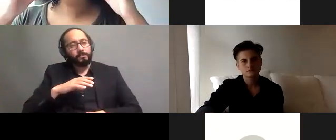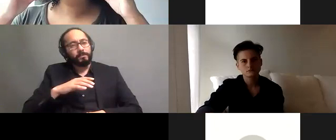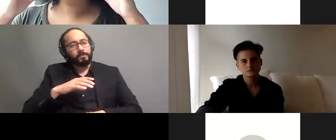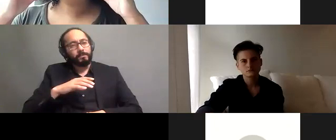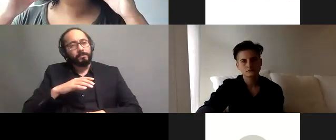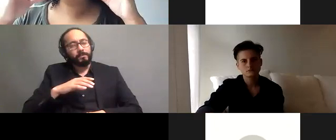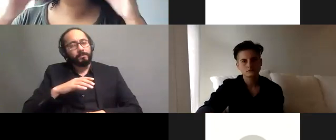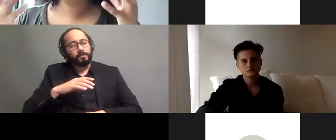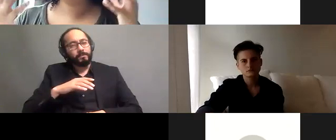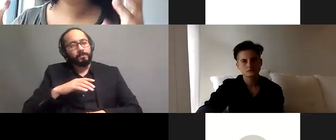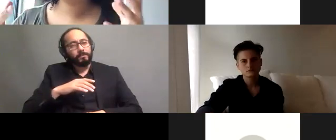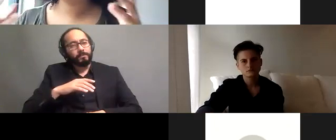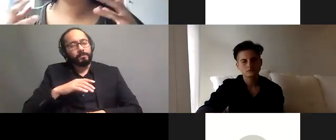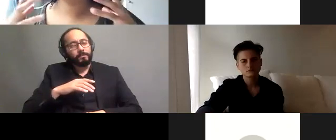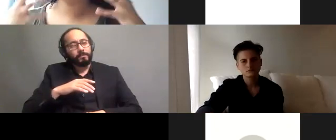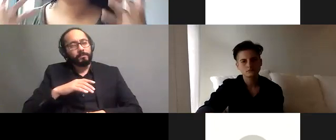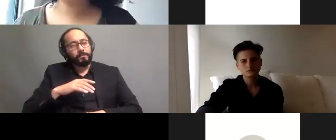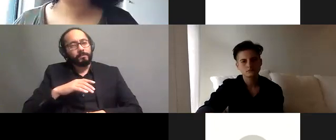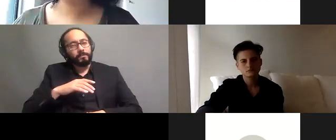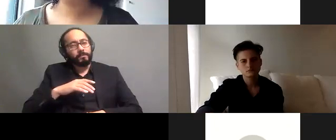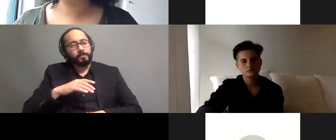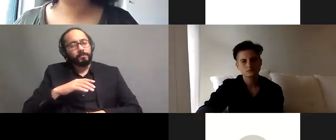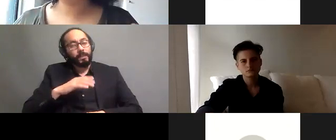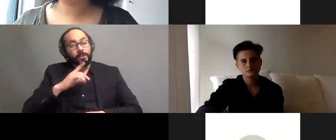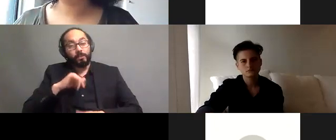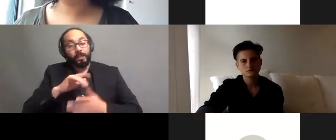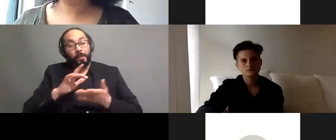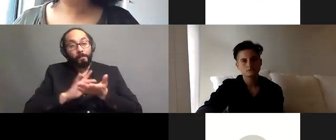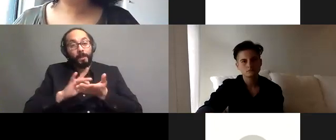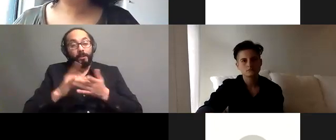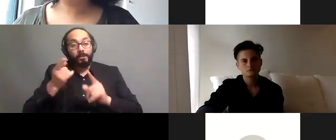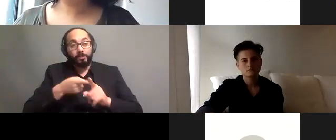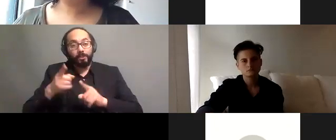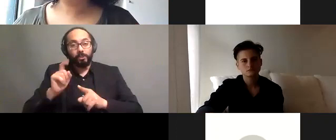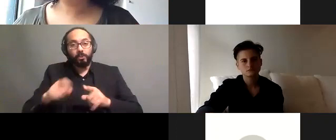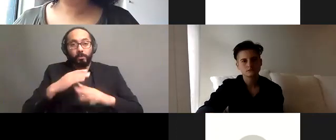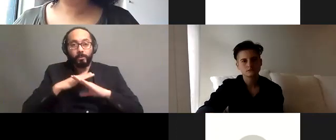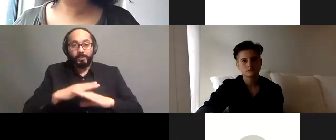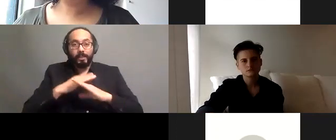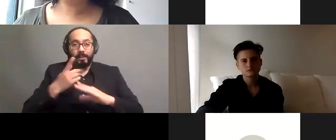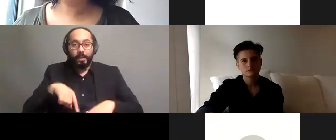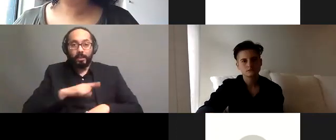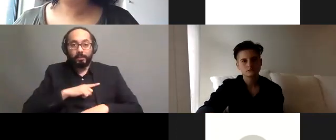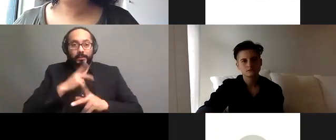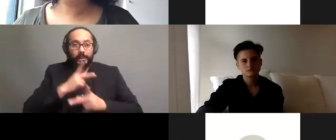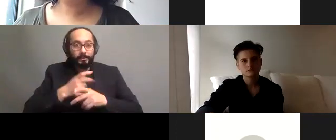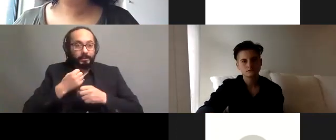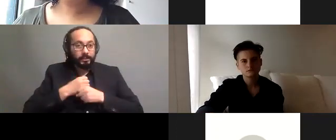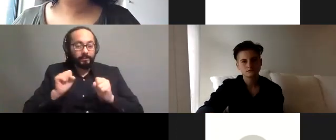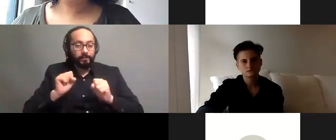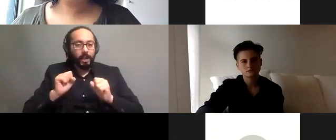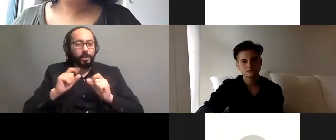like, the medical industry is supposed to protect us and keep us safe, and yet it's almost formed